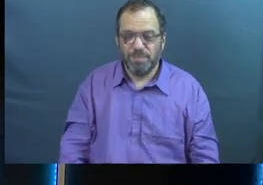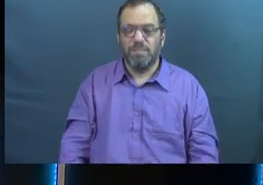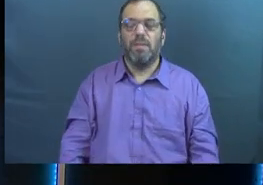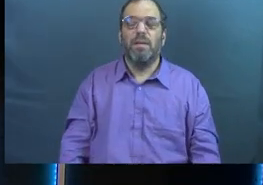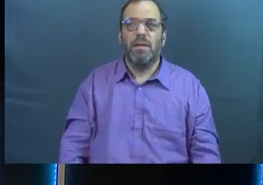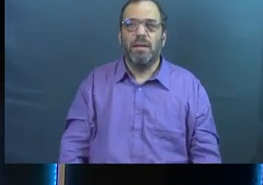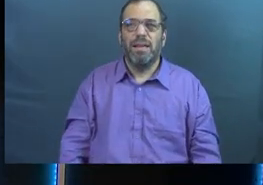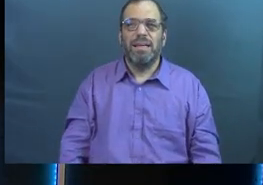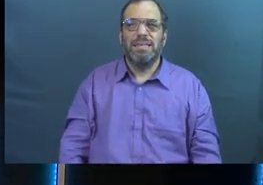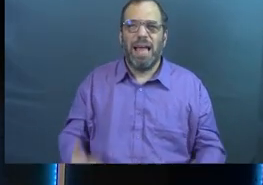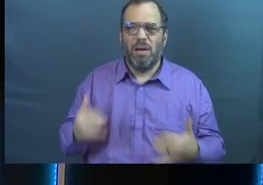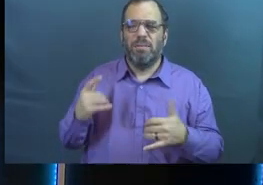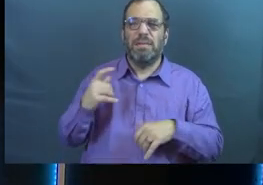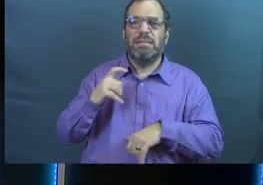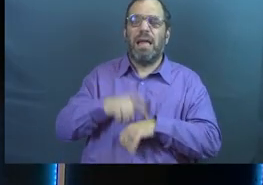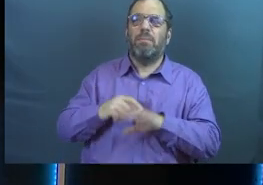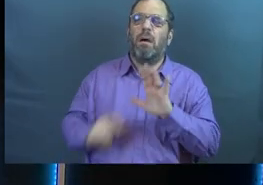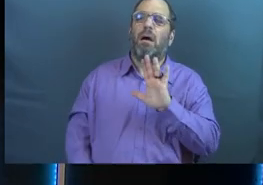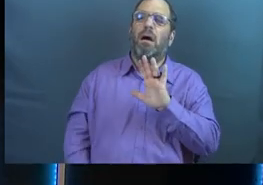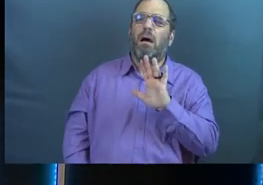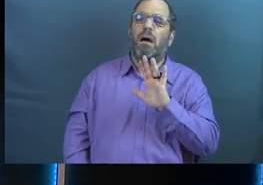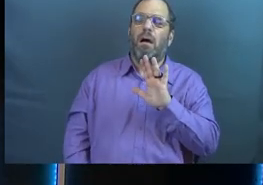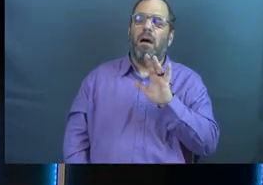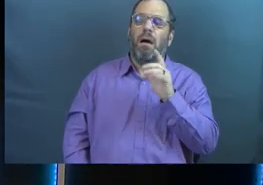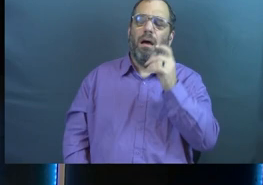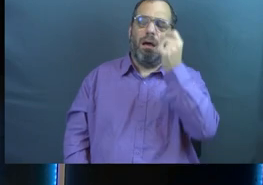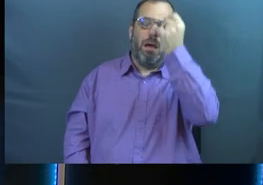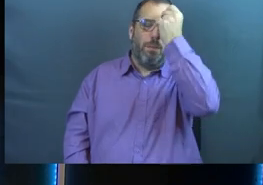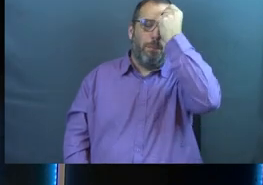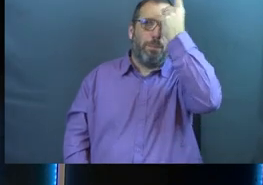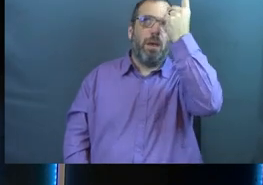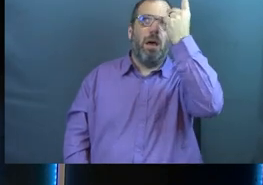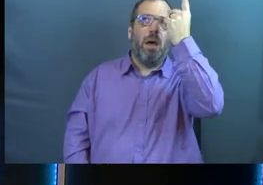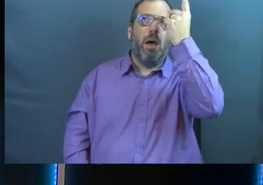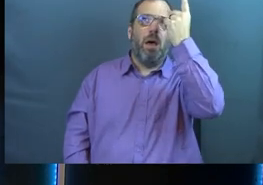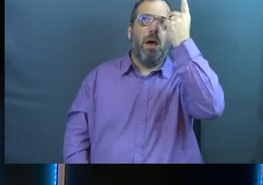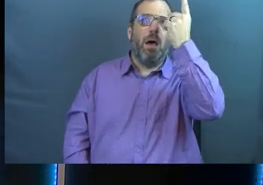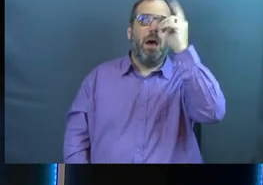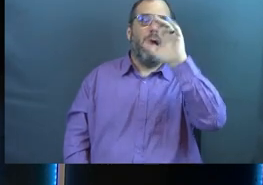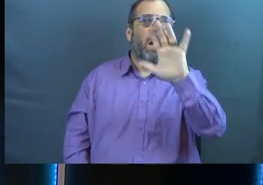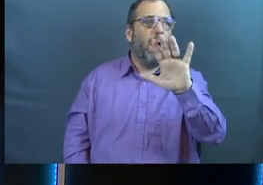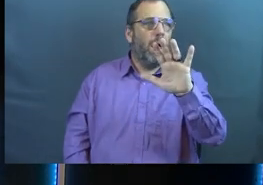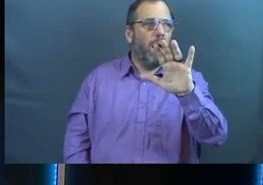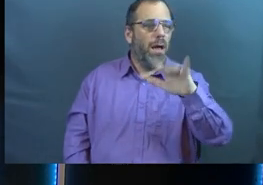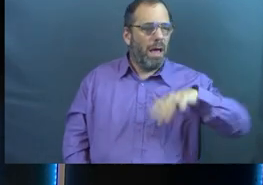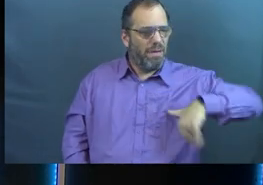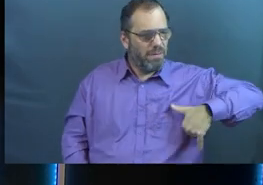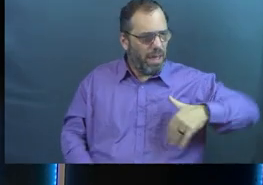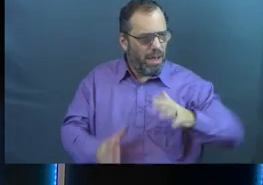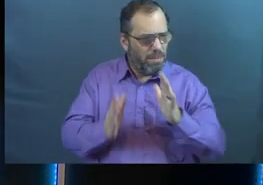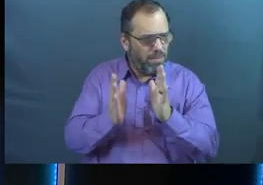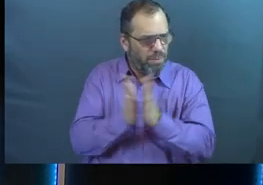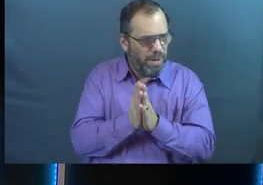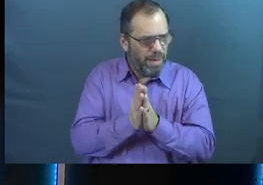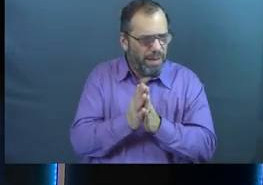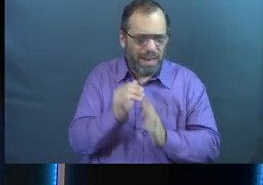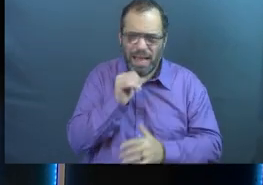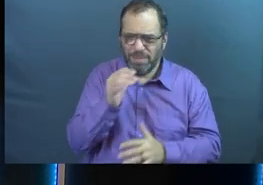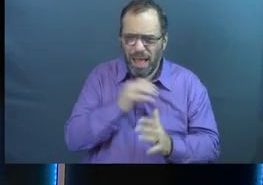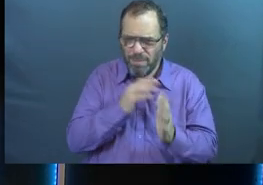And finally, this moment happens. It's like the lights turn on in the room. I'm like, I haven't prayed yet. I'm not